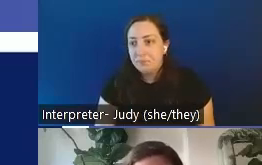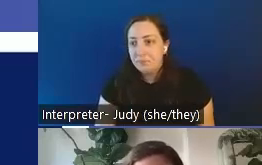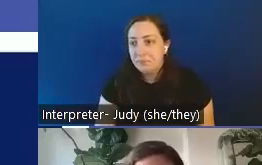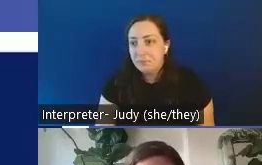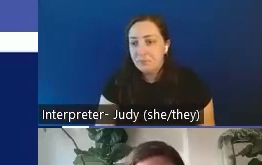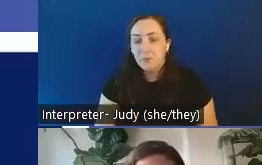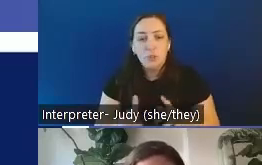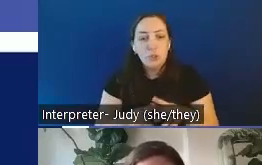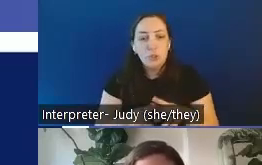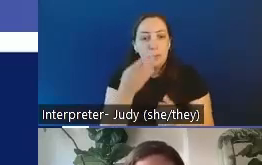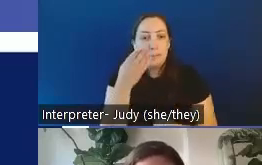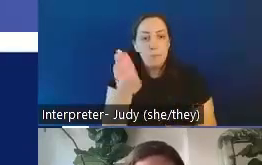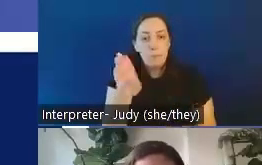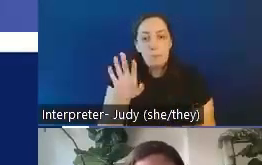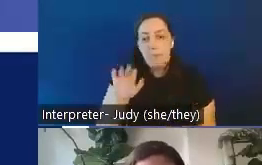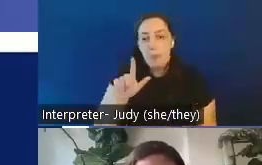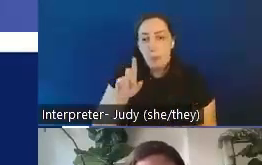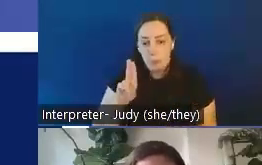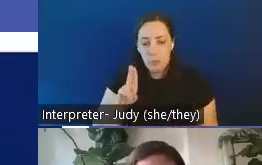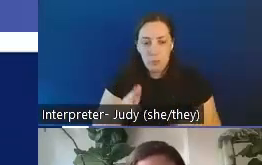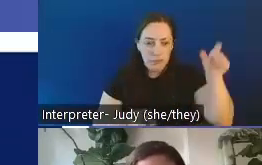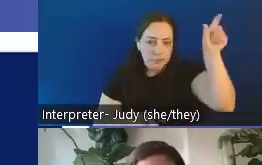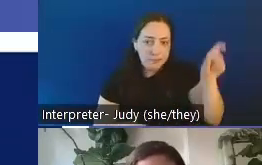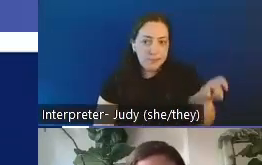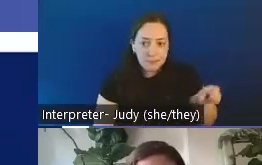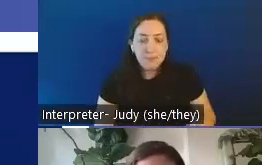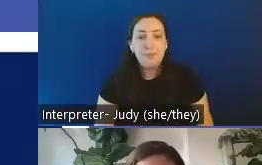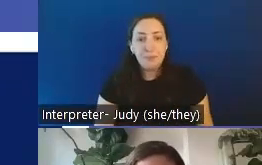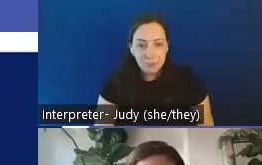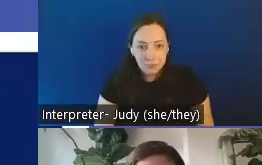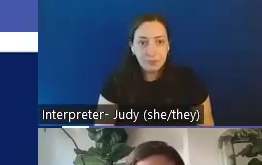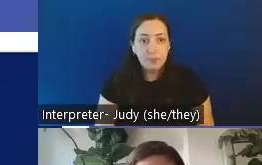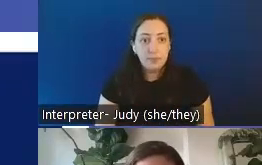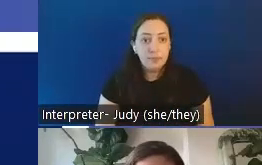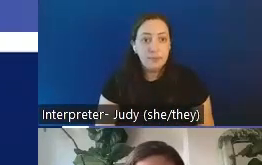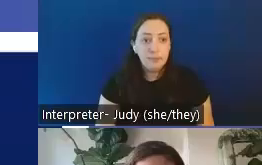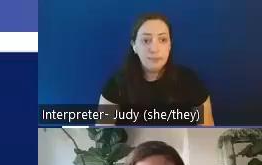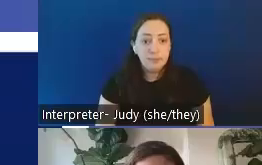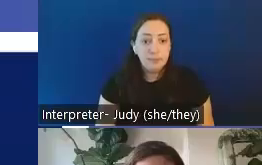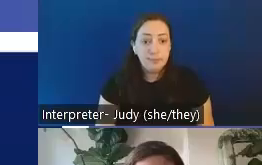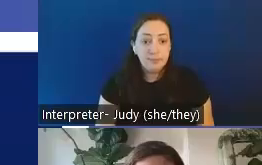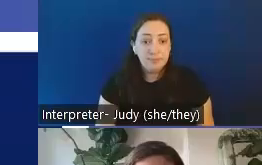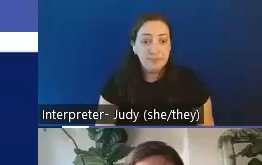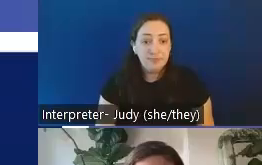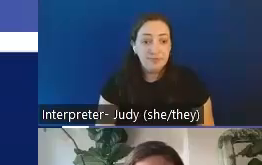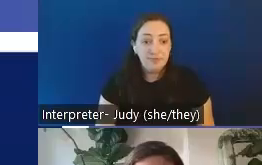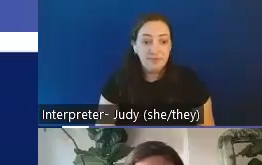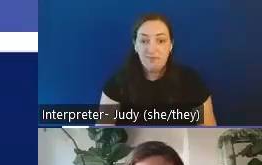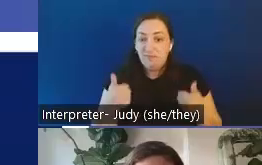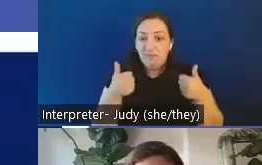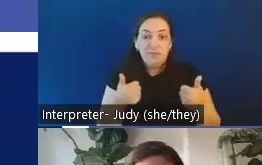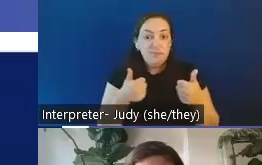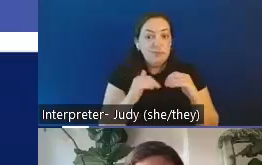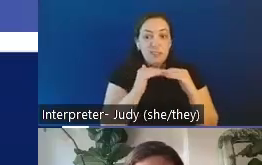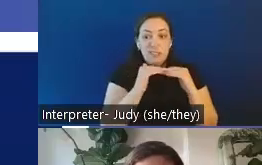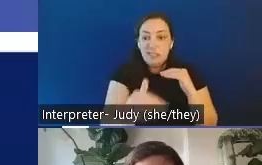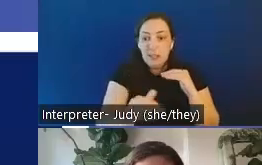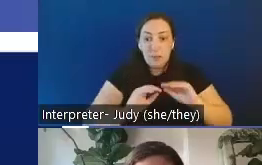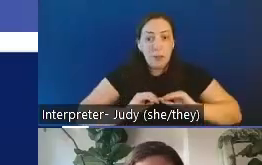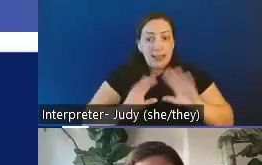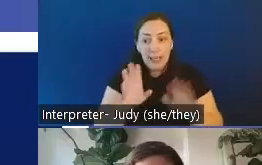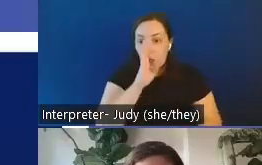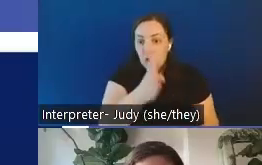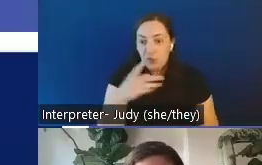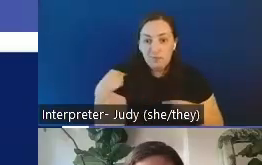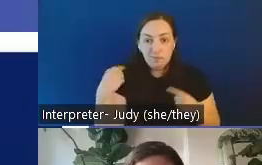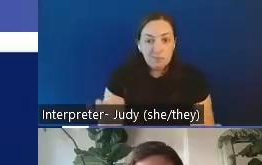blue column, flu vaccine. Great news, everyone. This is pretty stable and straightforward this season as it